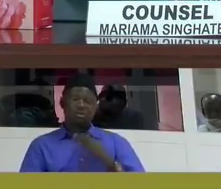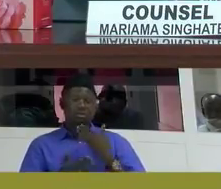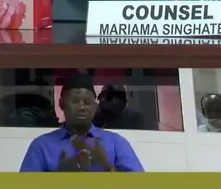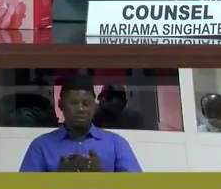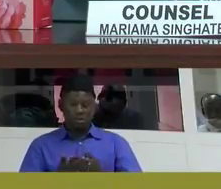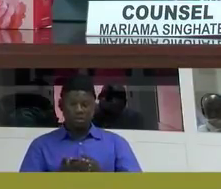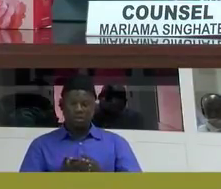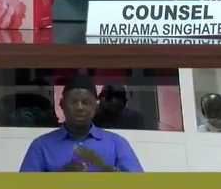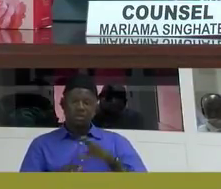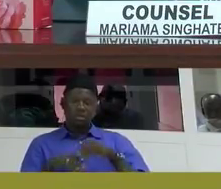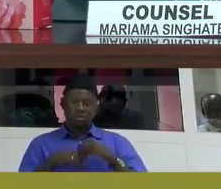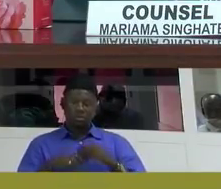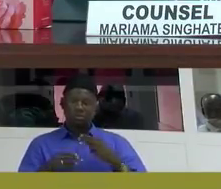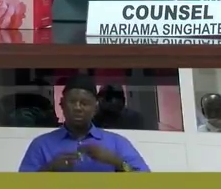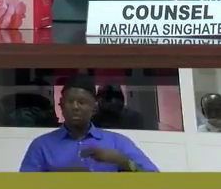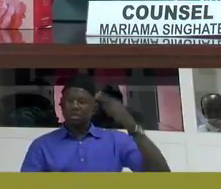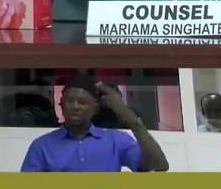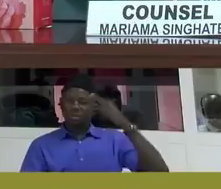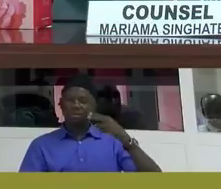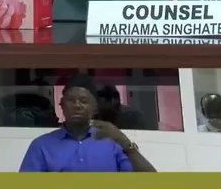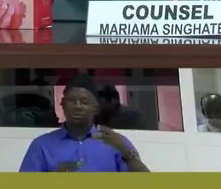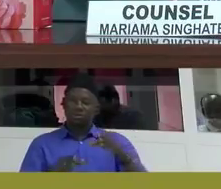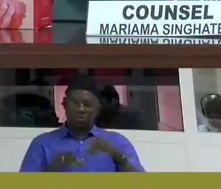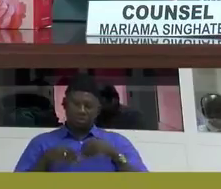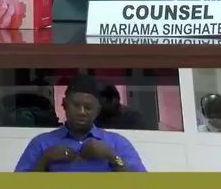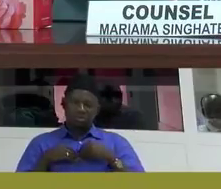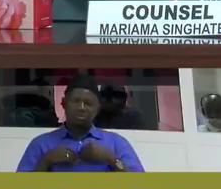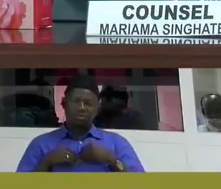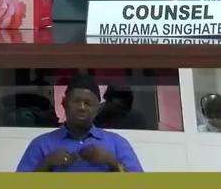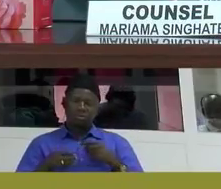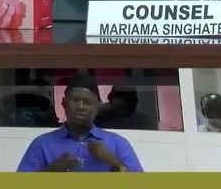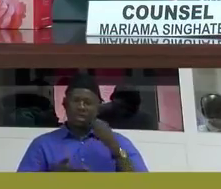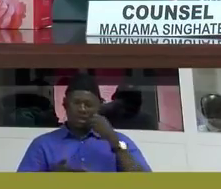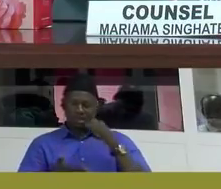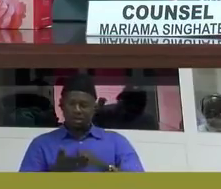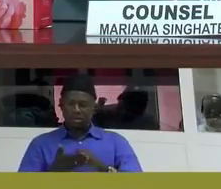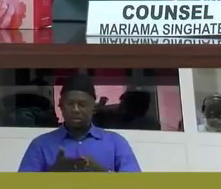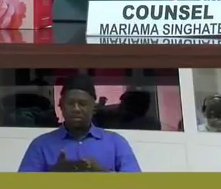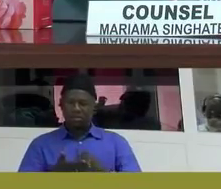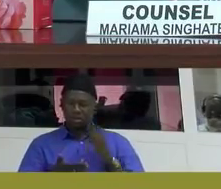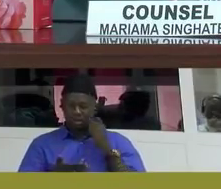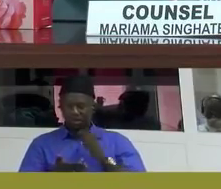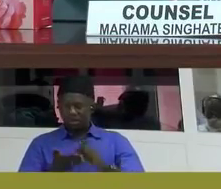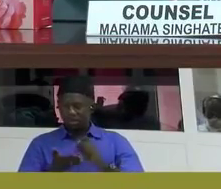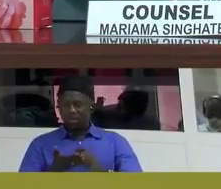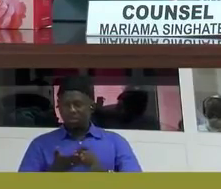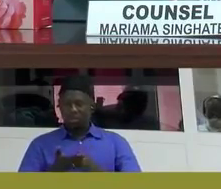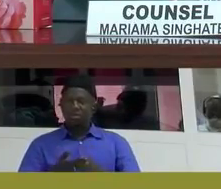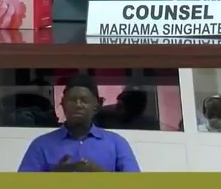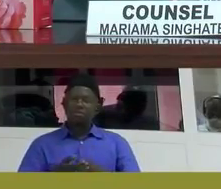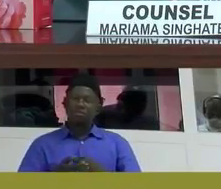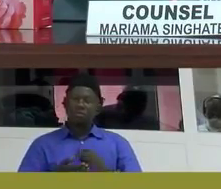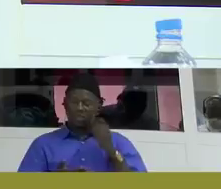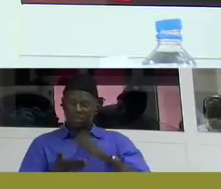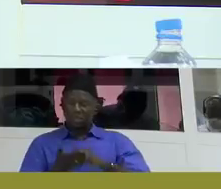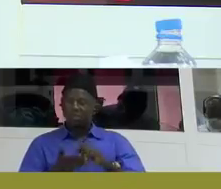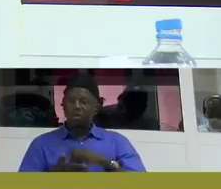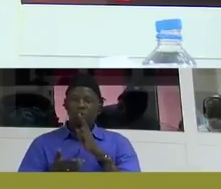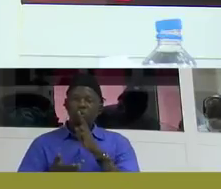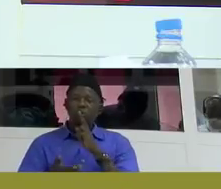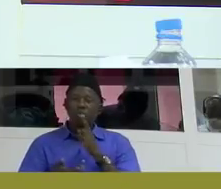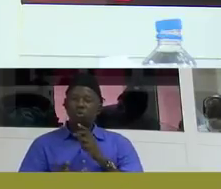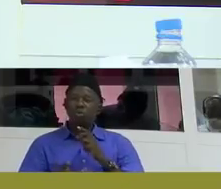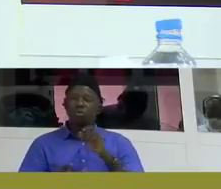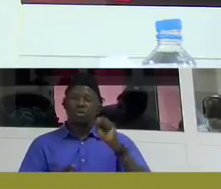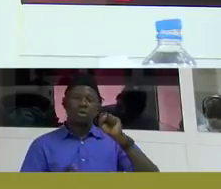consideration. That was the letter dated 11 January 2016, correct? Suleiman Samba, yes. Signed by Suleiman Samba,